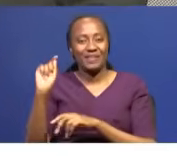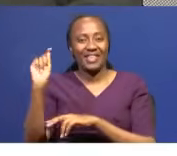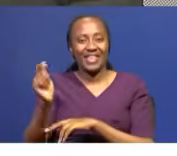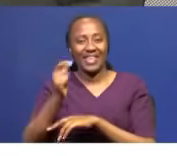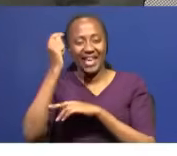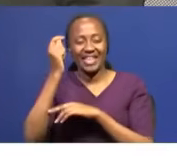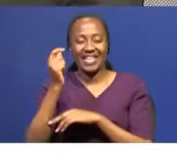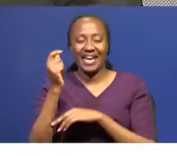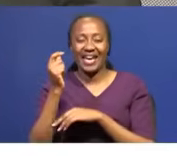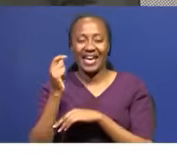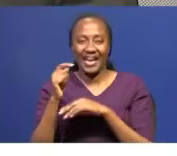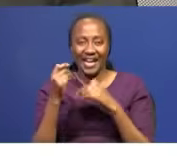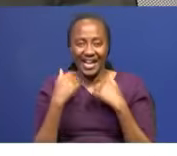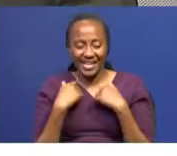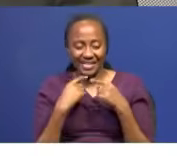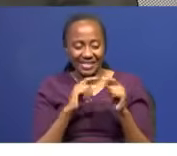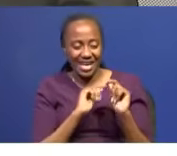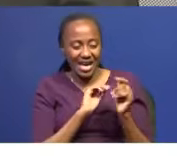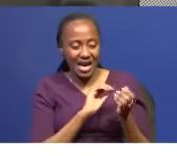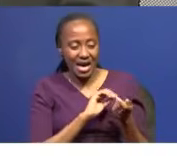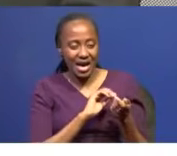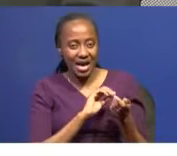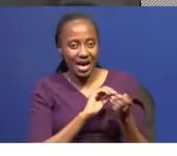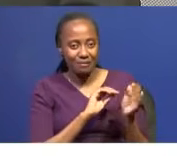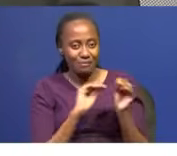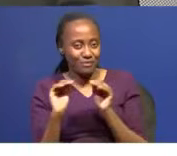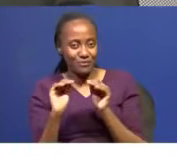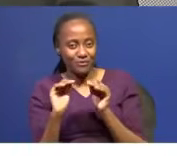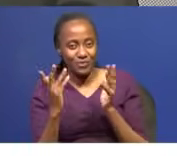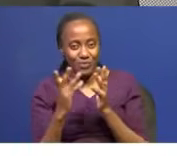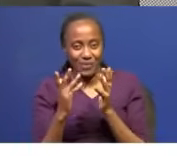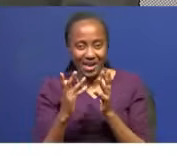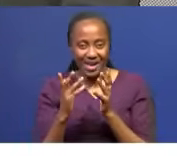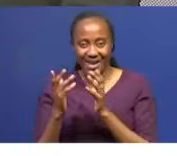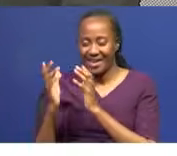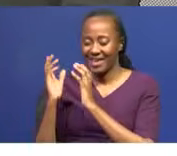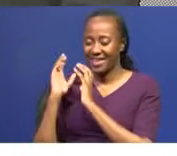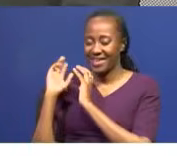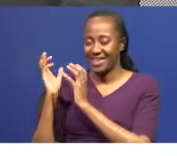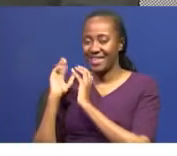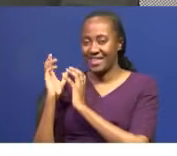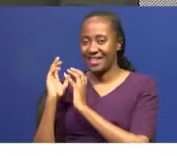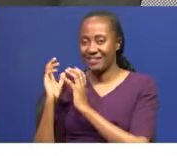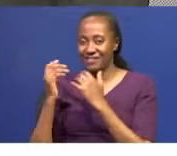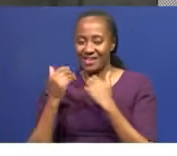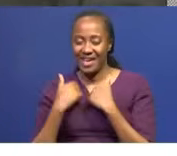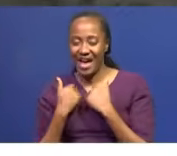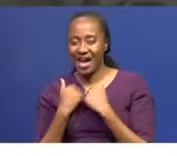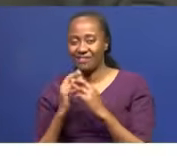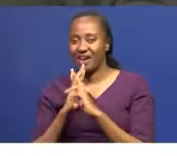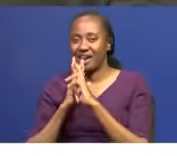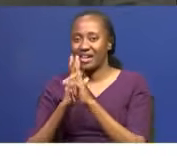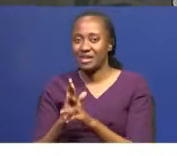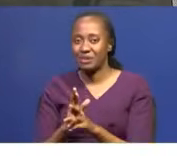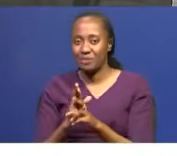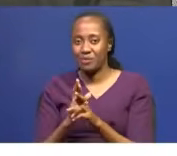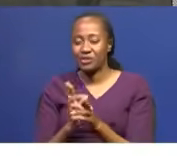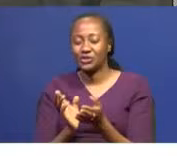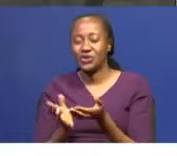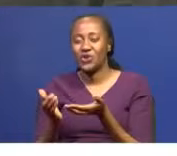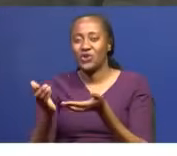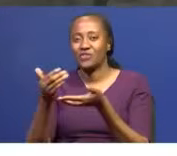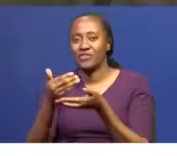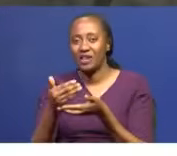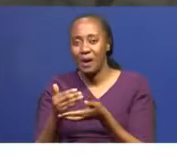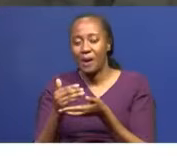Now let's switch gears and to the county of Kilifi, where the president was. And these are reports compiled by John